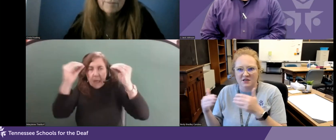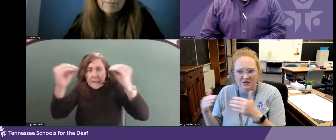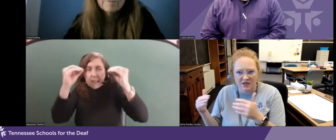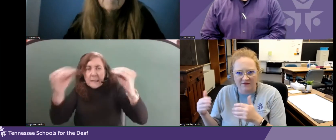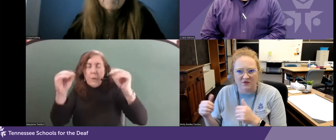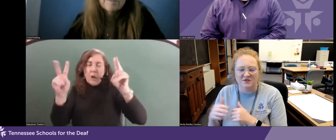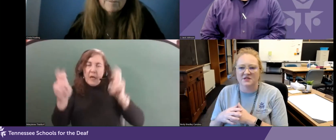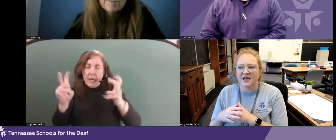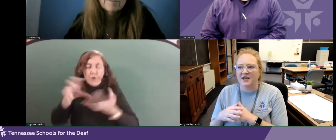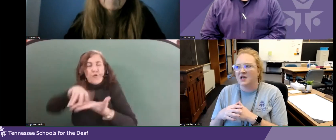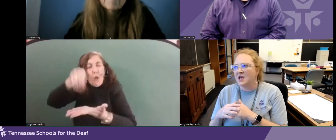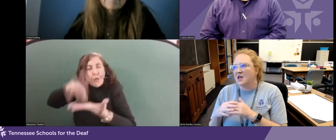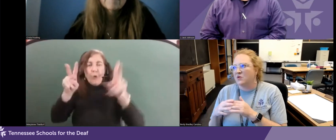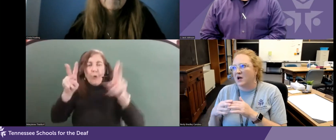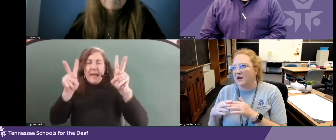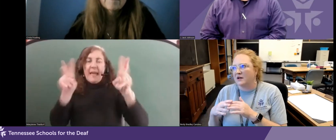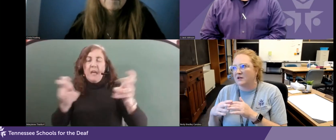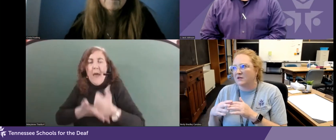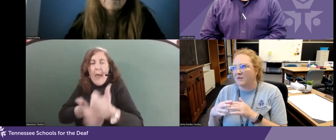maintaining skill levels and